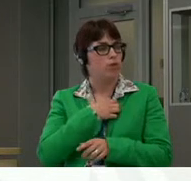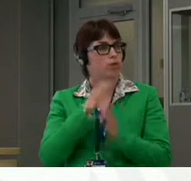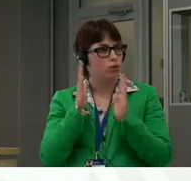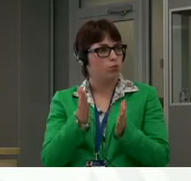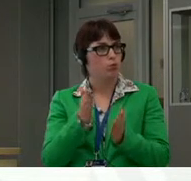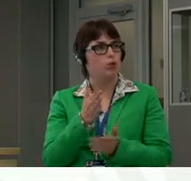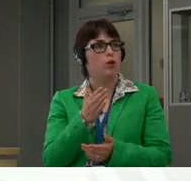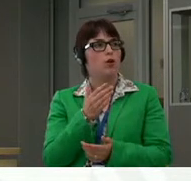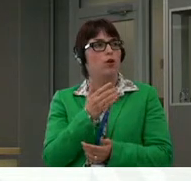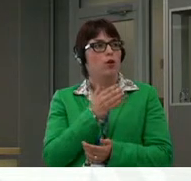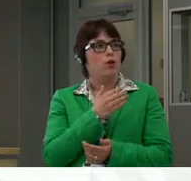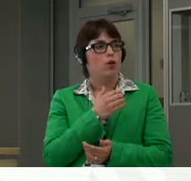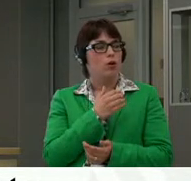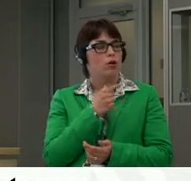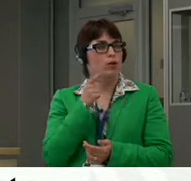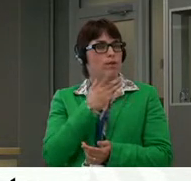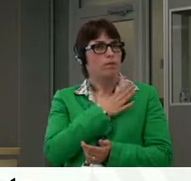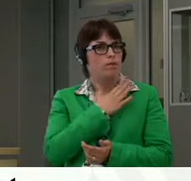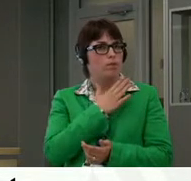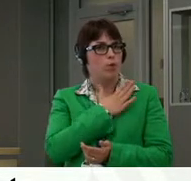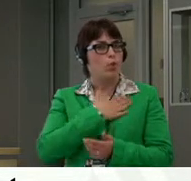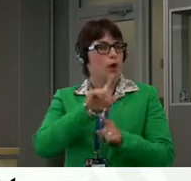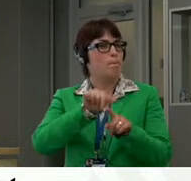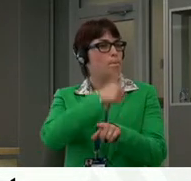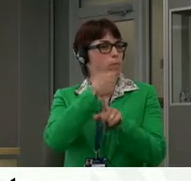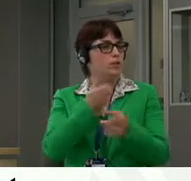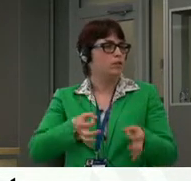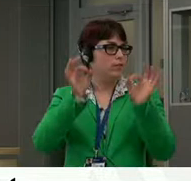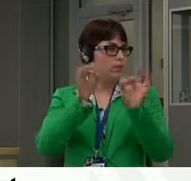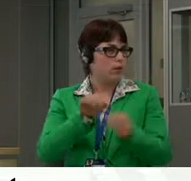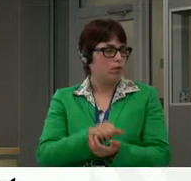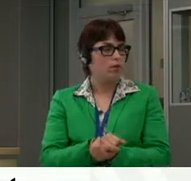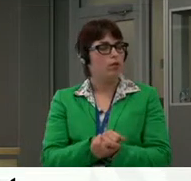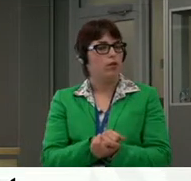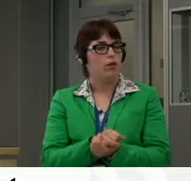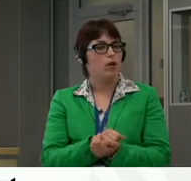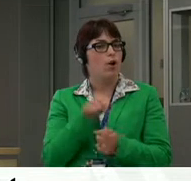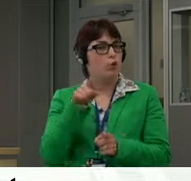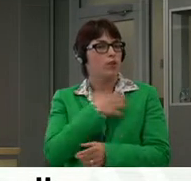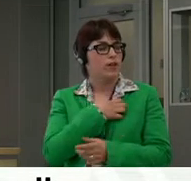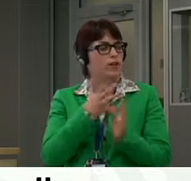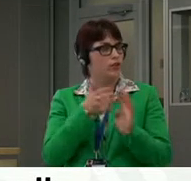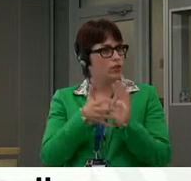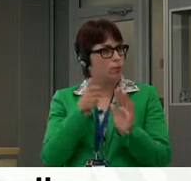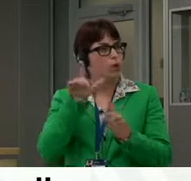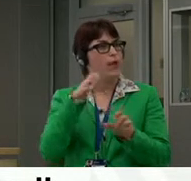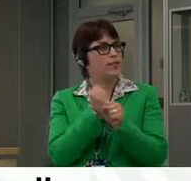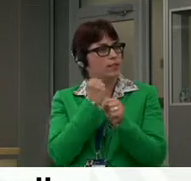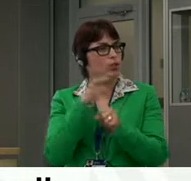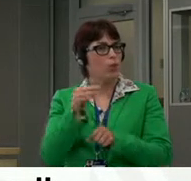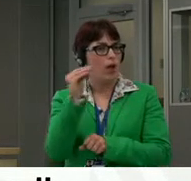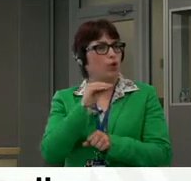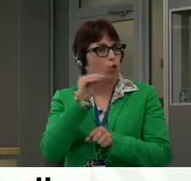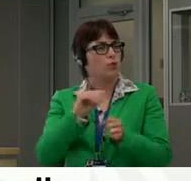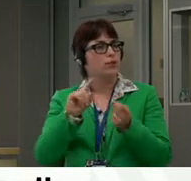develop this new European disability policy. We need to go from words to